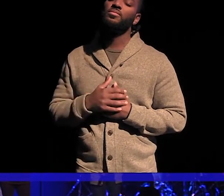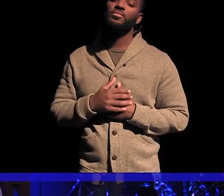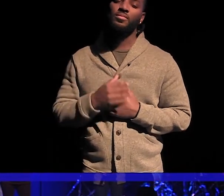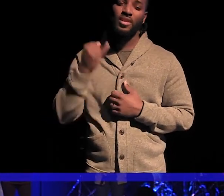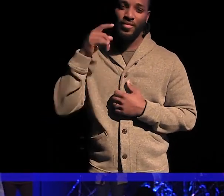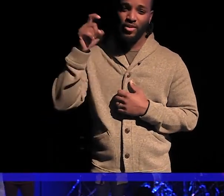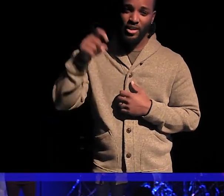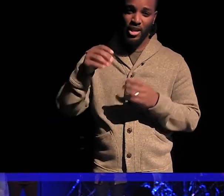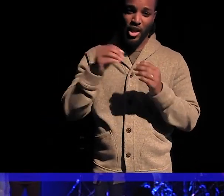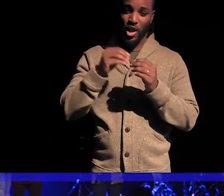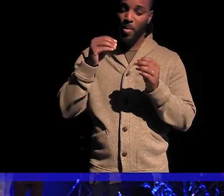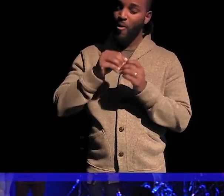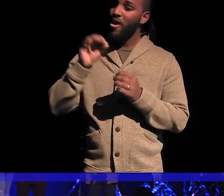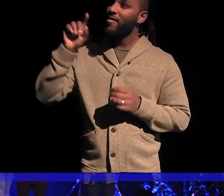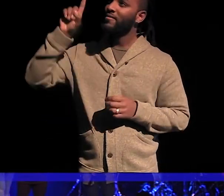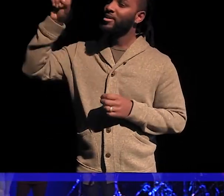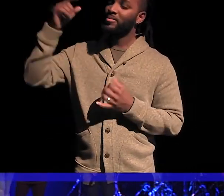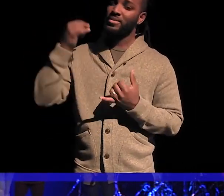More of him today.